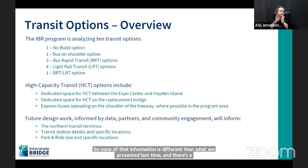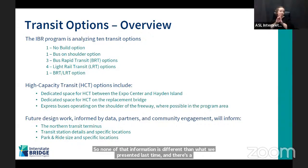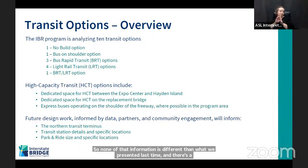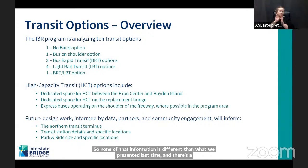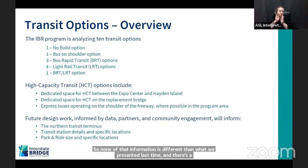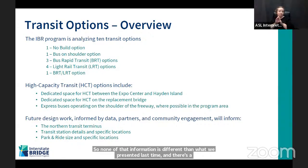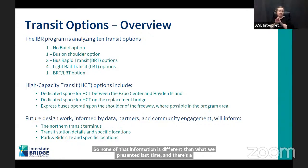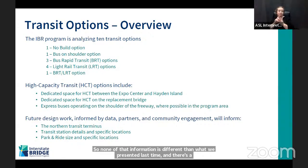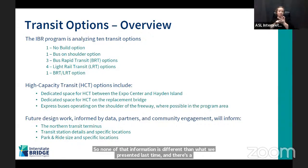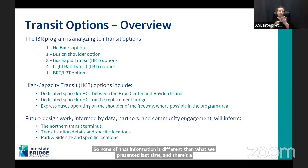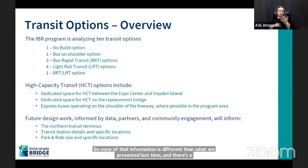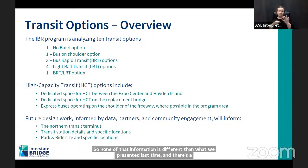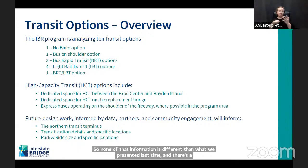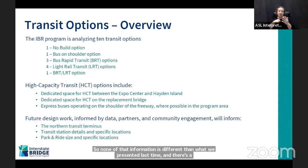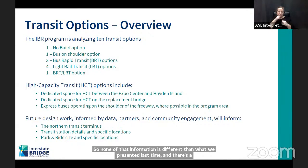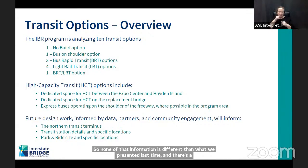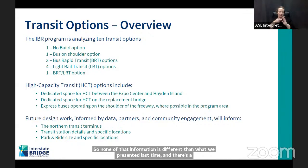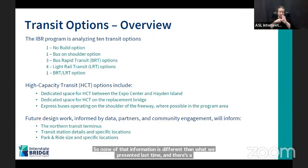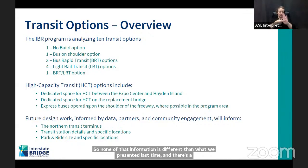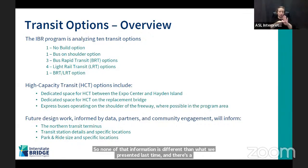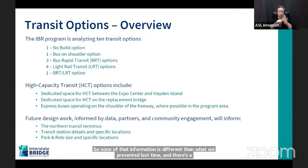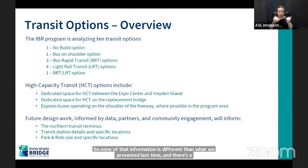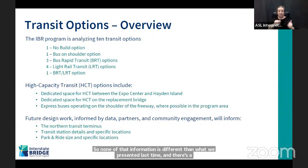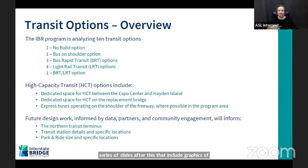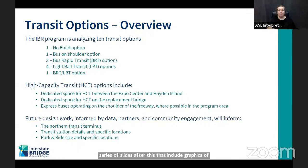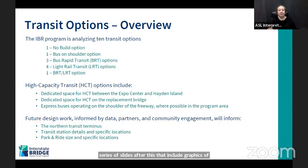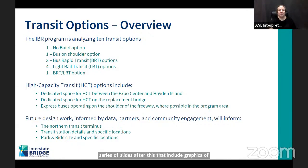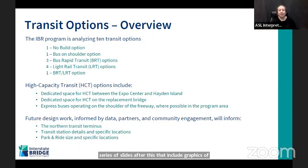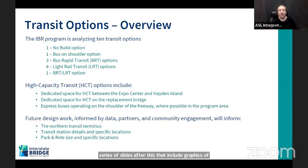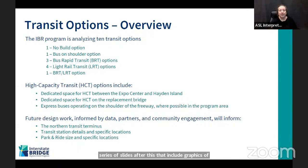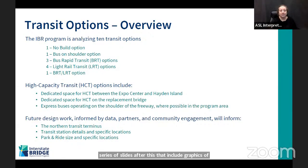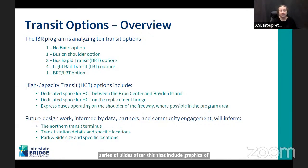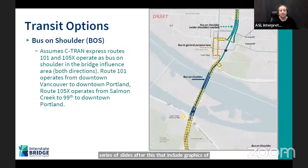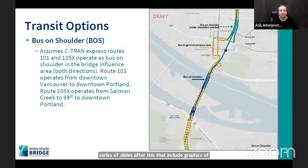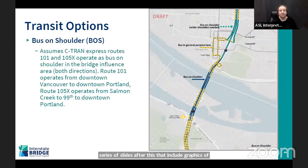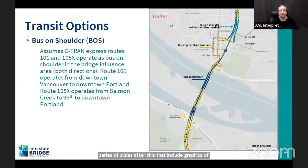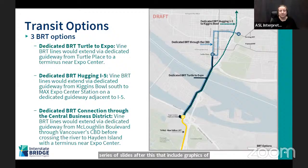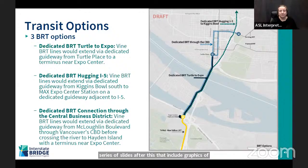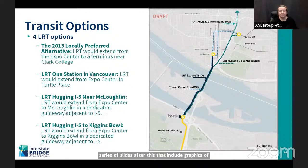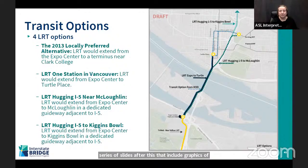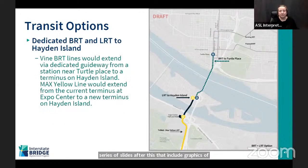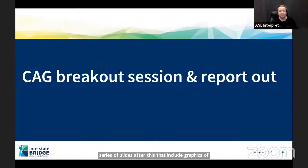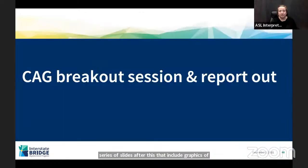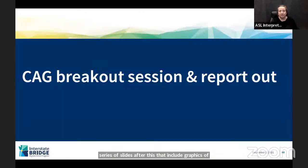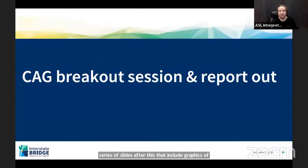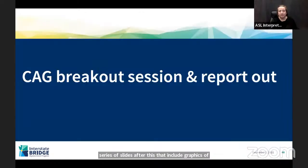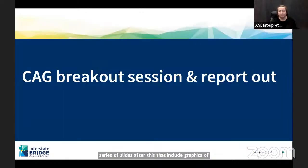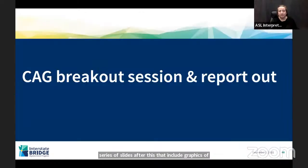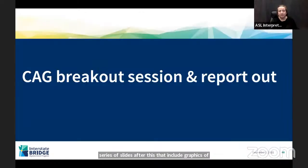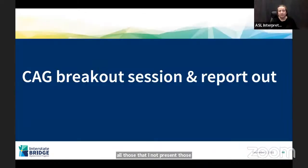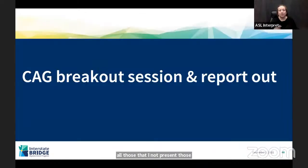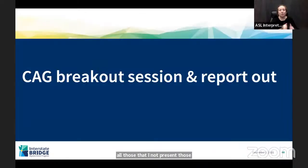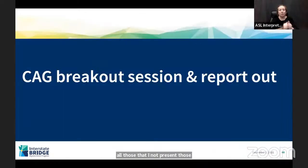but I will not present those at this time unless there's specific questions about them.